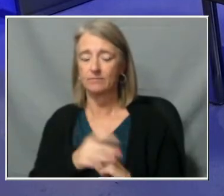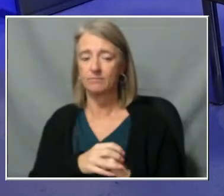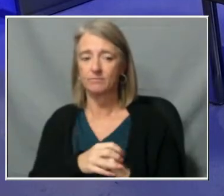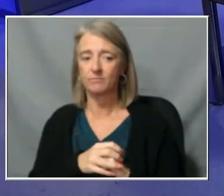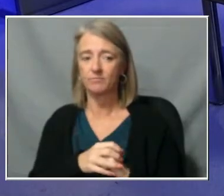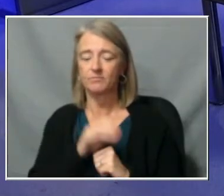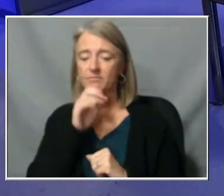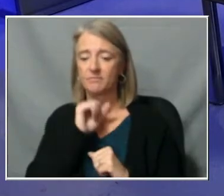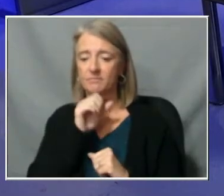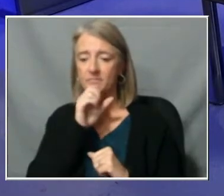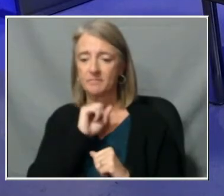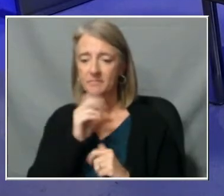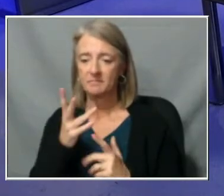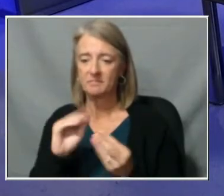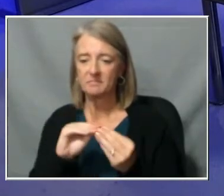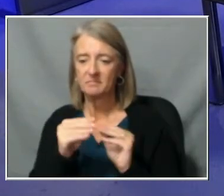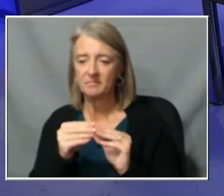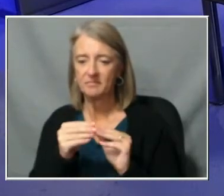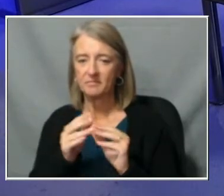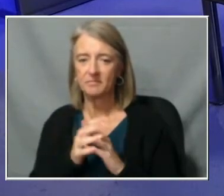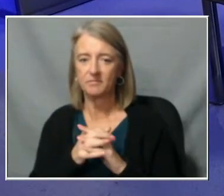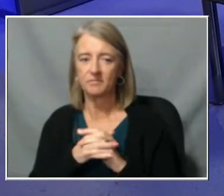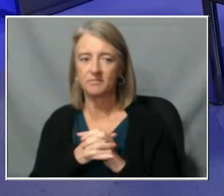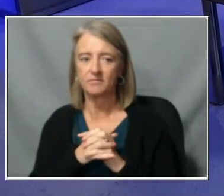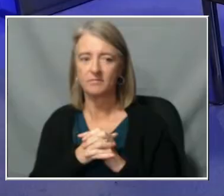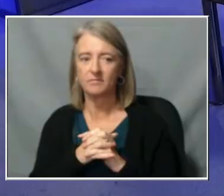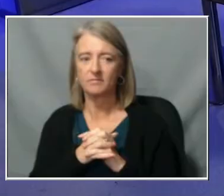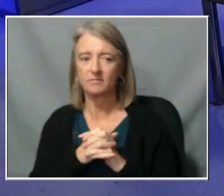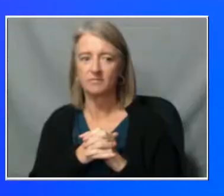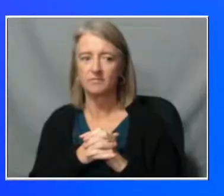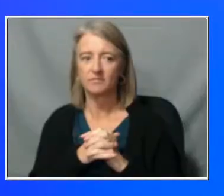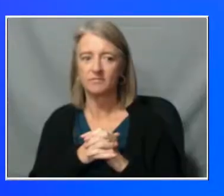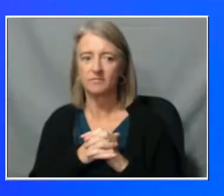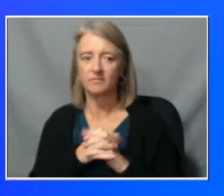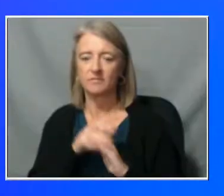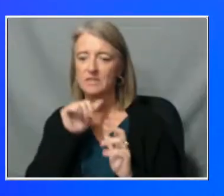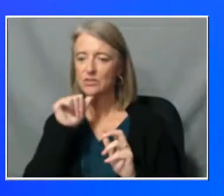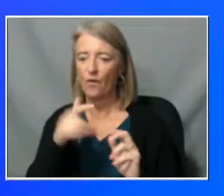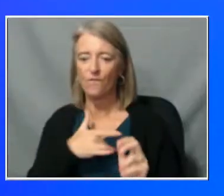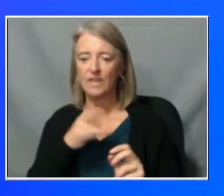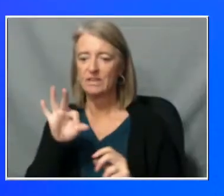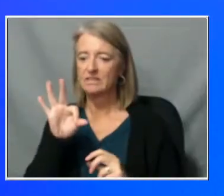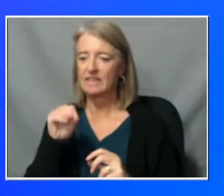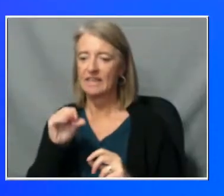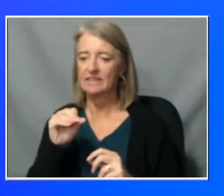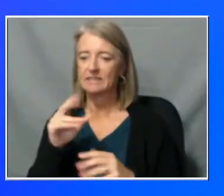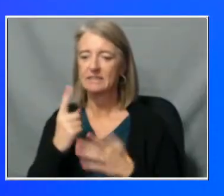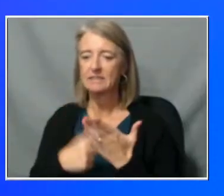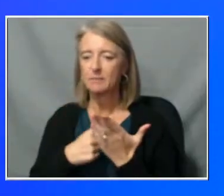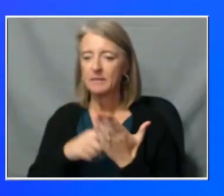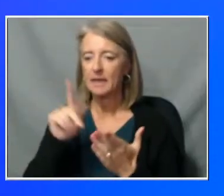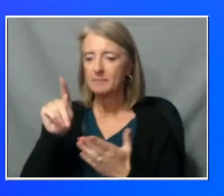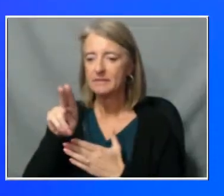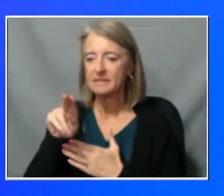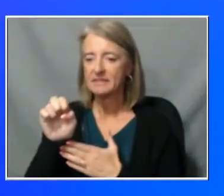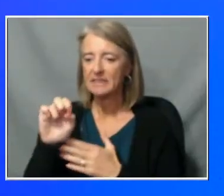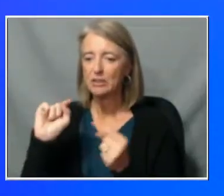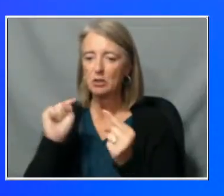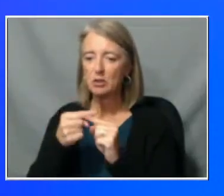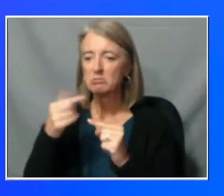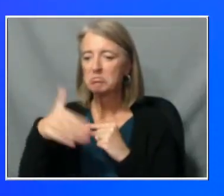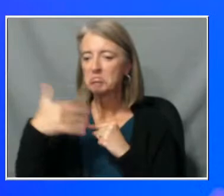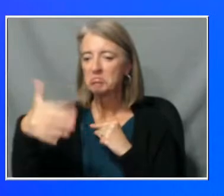Age-wise, what's the number? Is there a number? I really don't feel 90 most of the time. Occasionally, when my knees hurt,